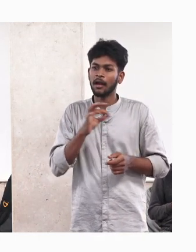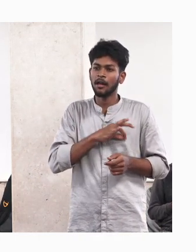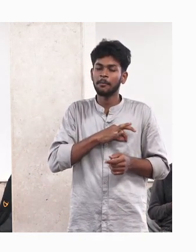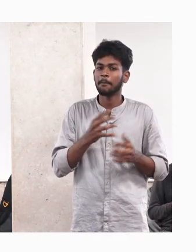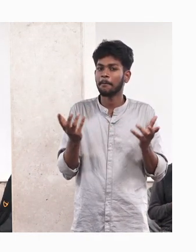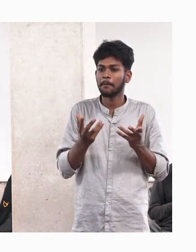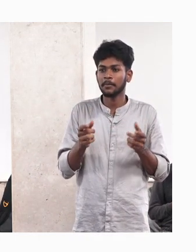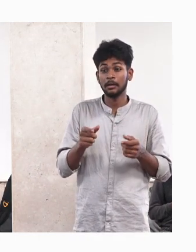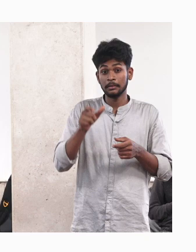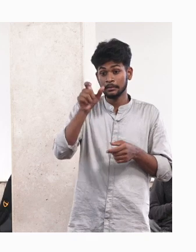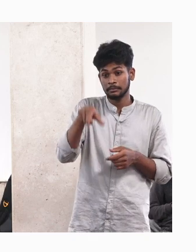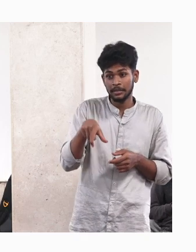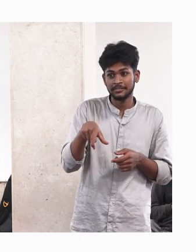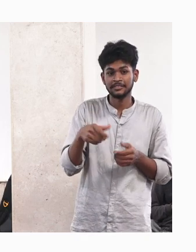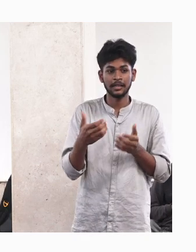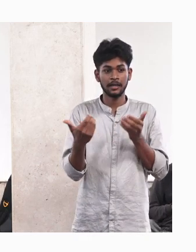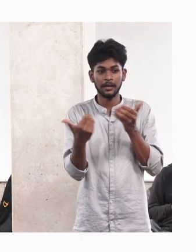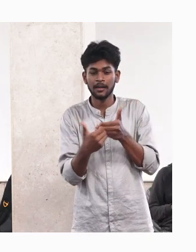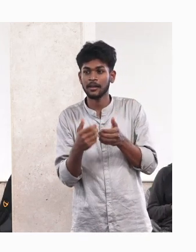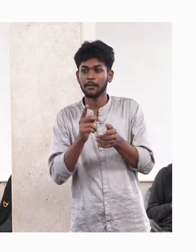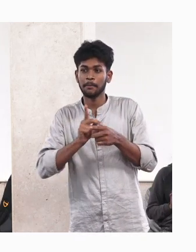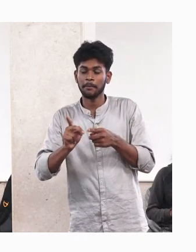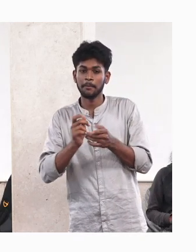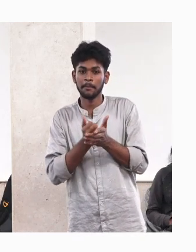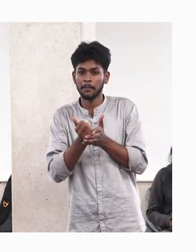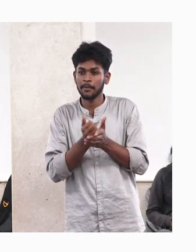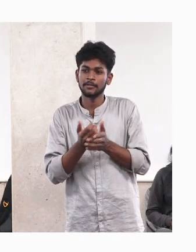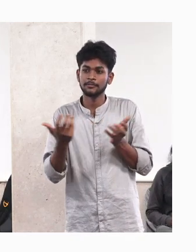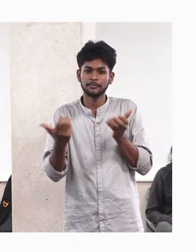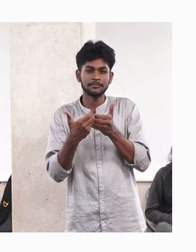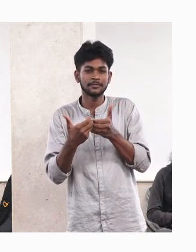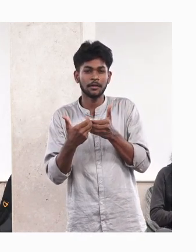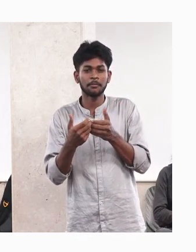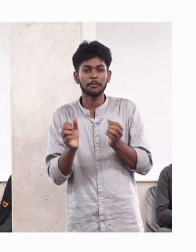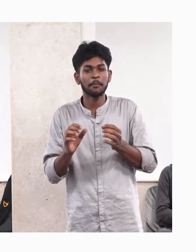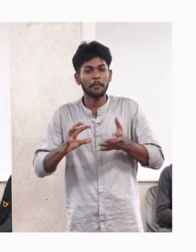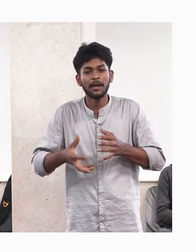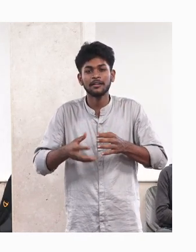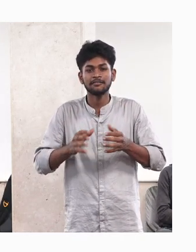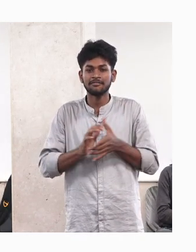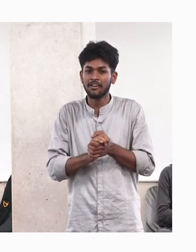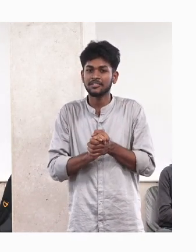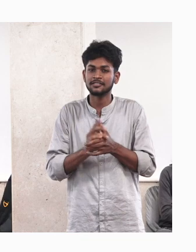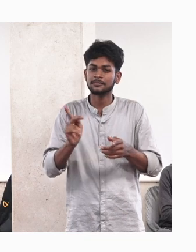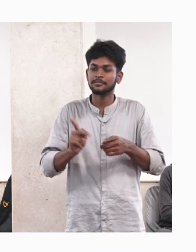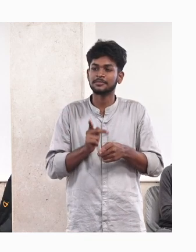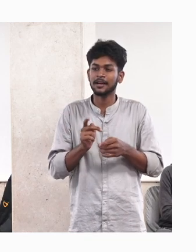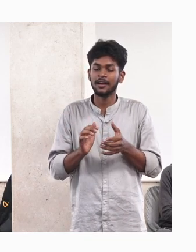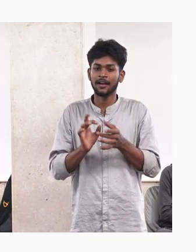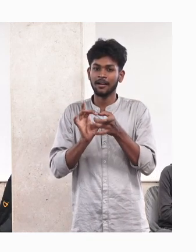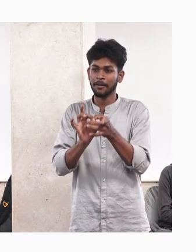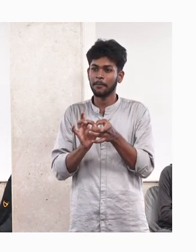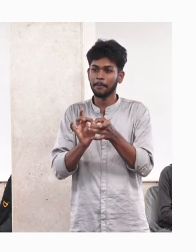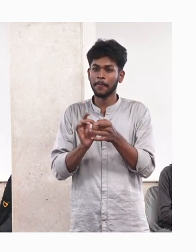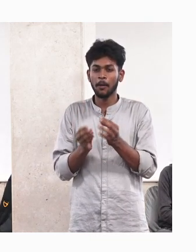professional and client there is a relationship, a kind of friendship. when something changed that make a bit